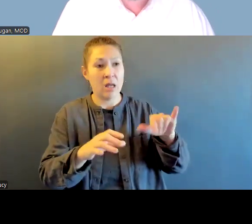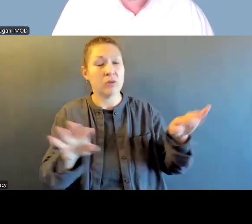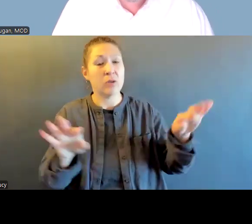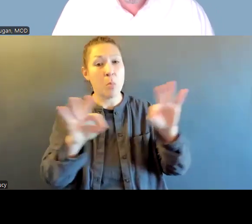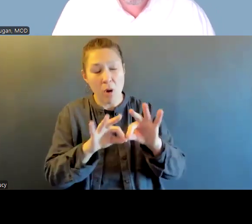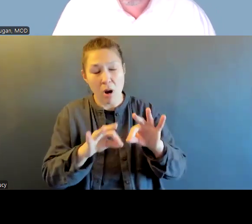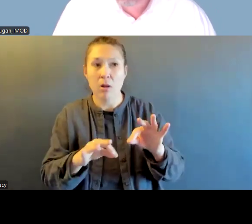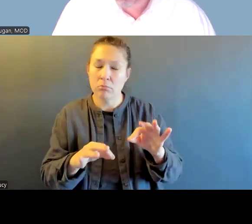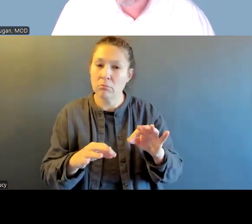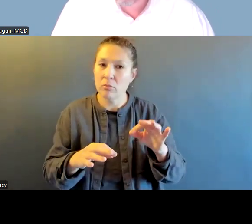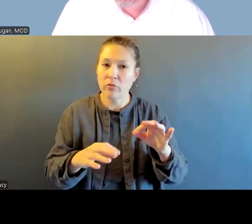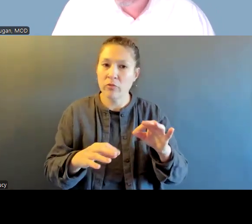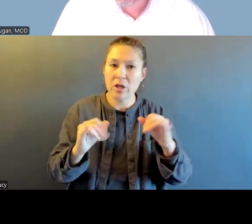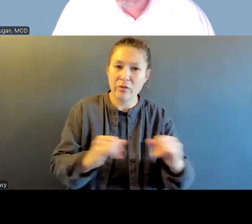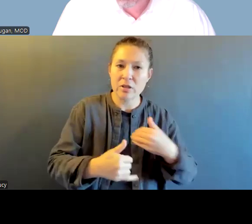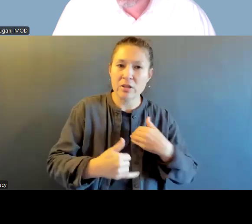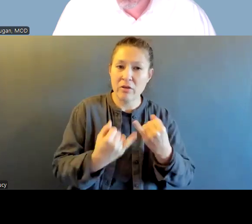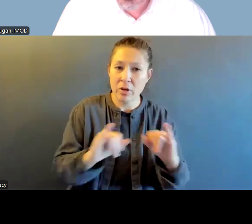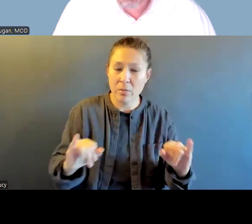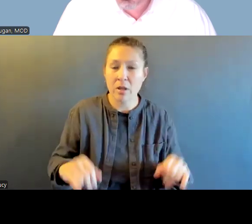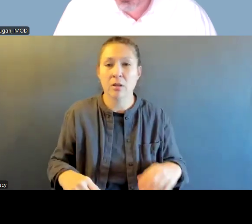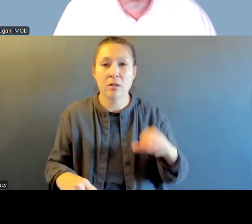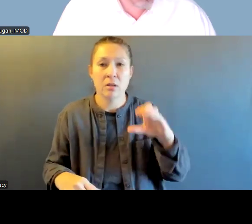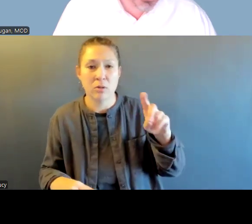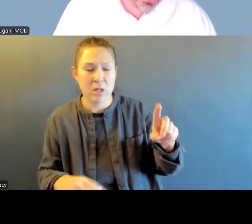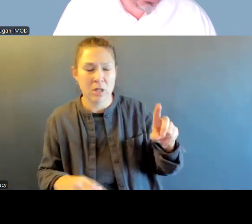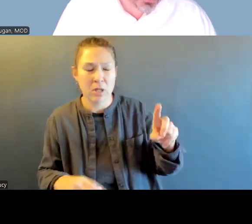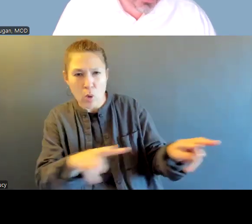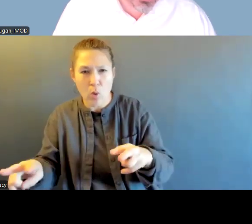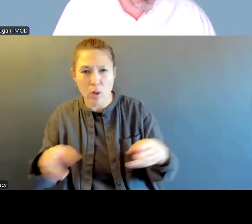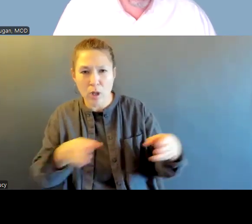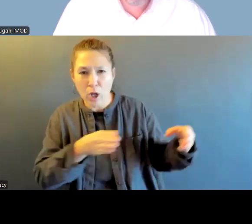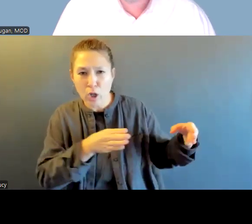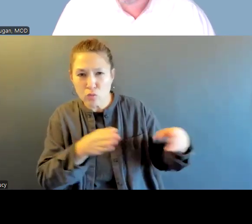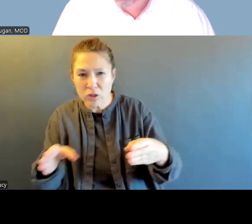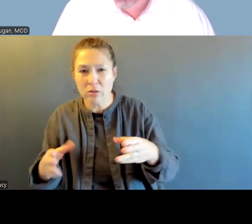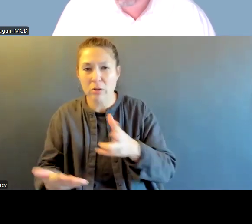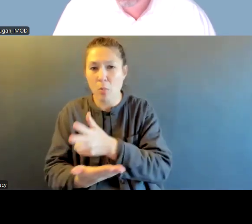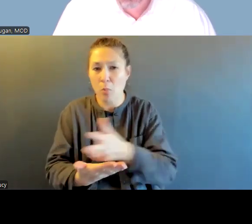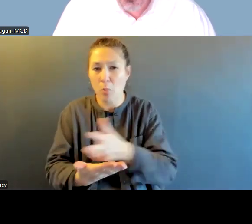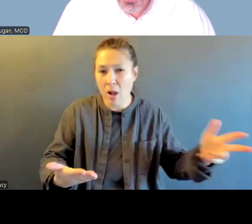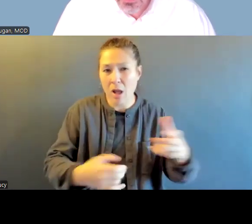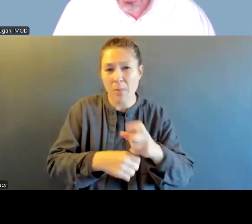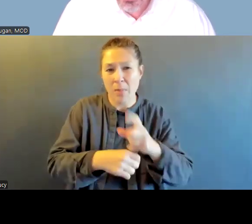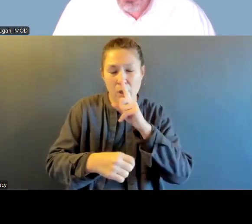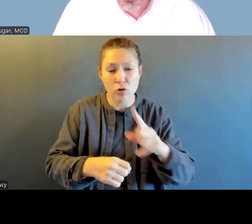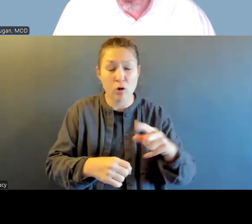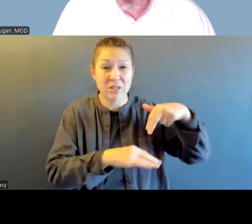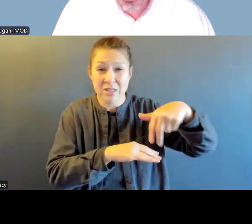may survey public parking lots and streets to assess the availability of accessible parking and compliant sidewalks and curb